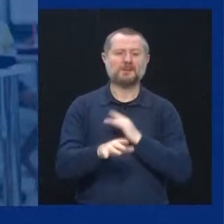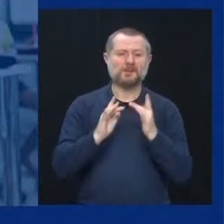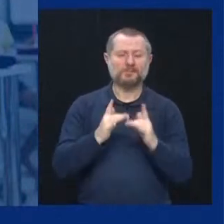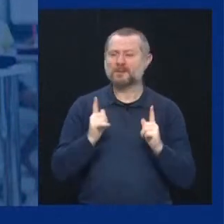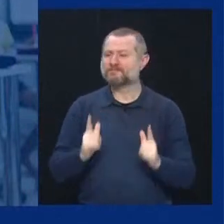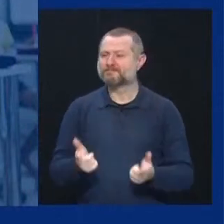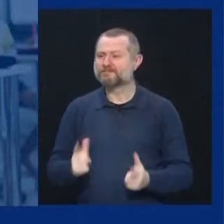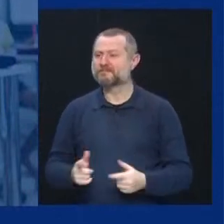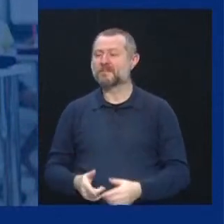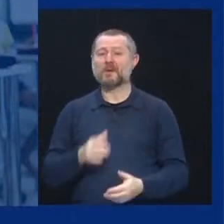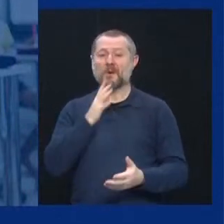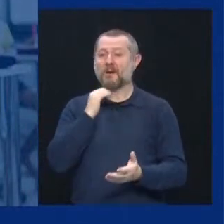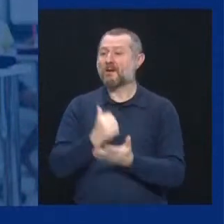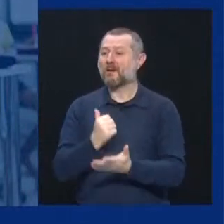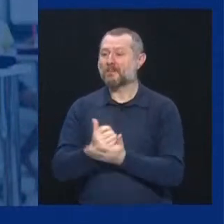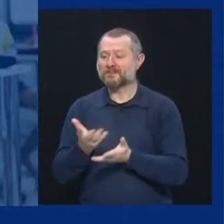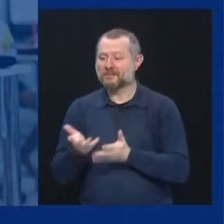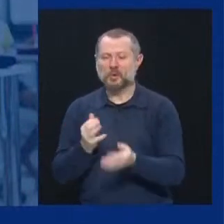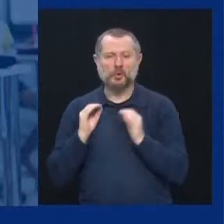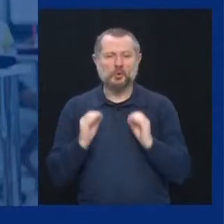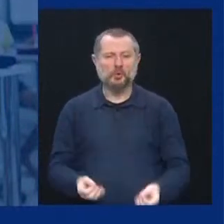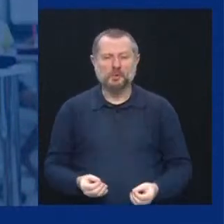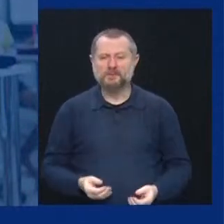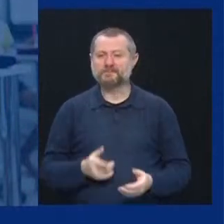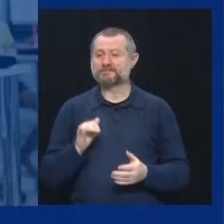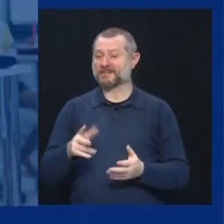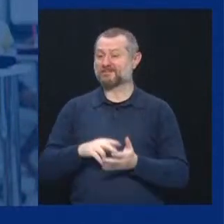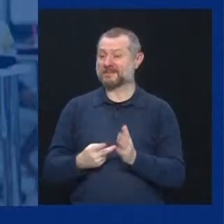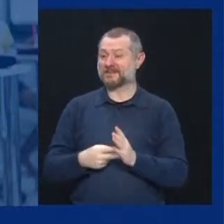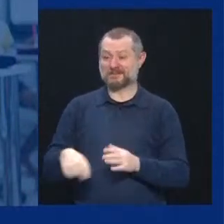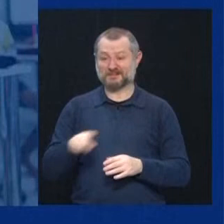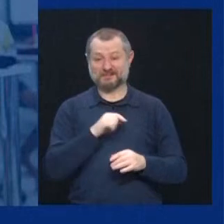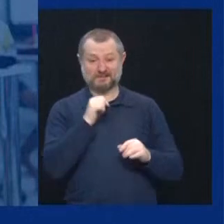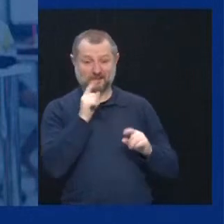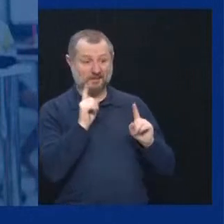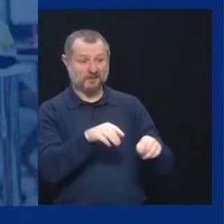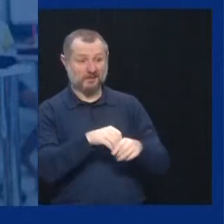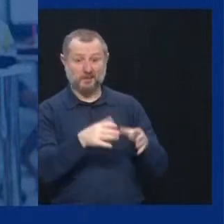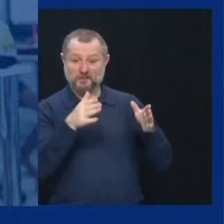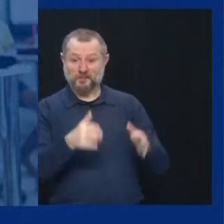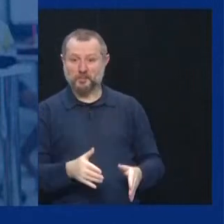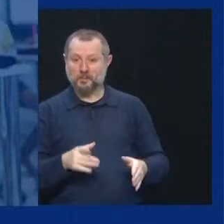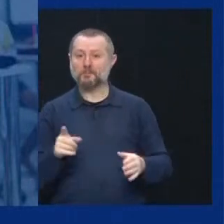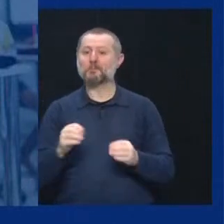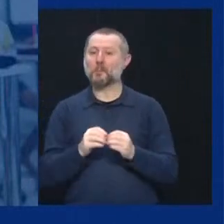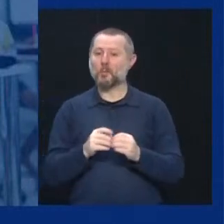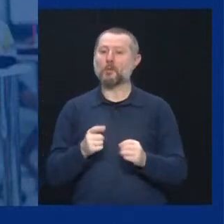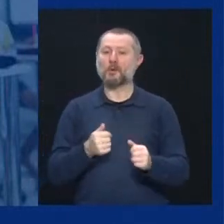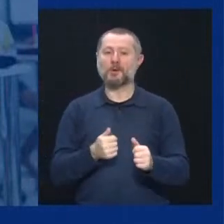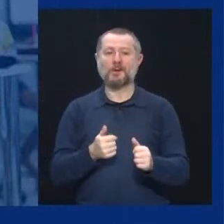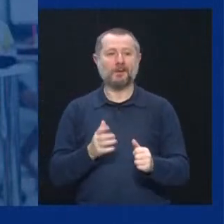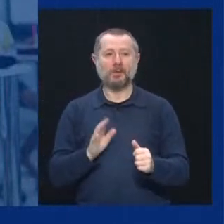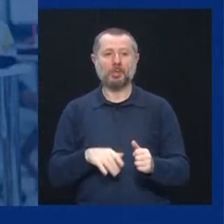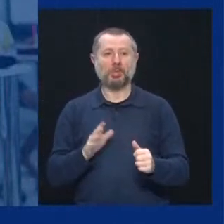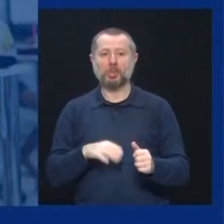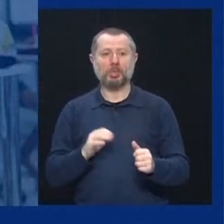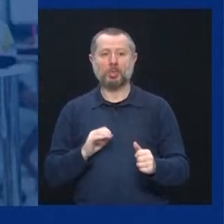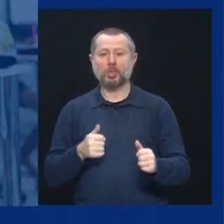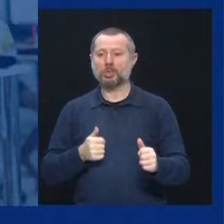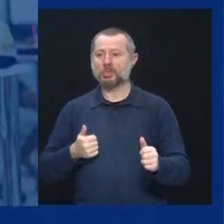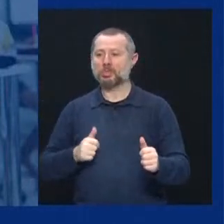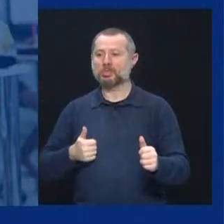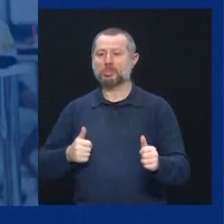them. Every day you're not in class is a furtherance of discrimination